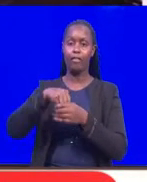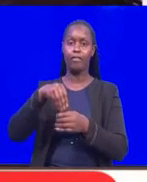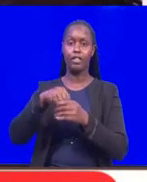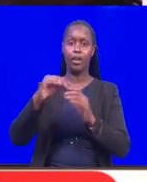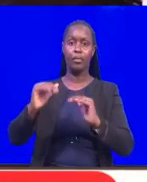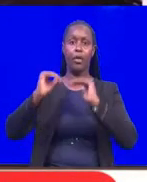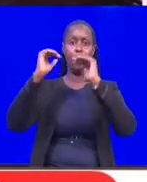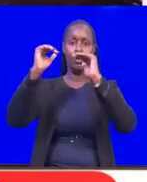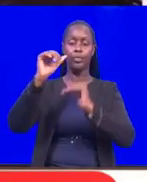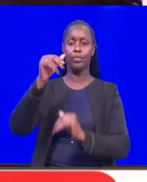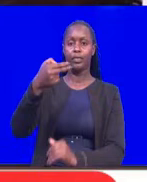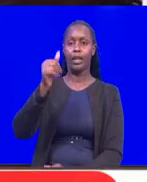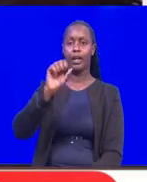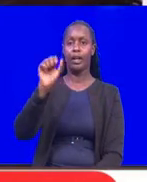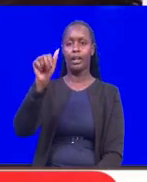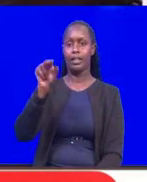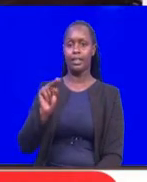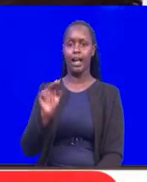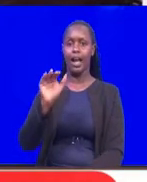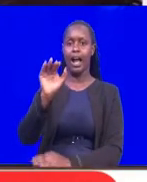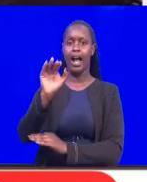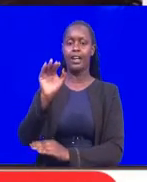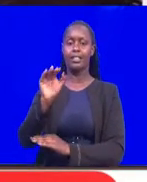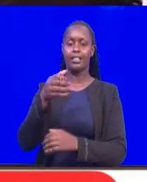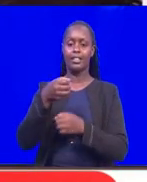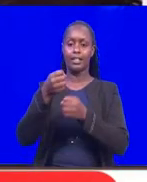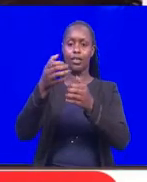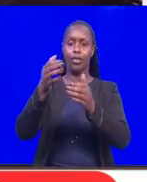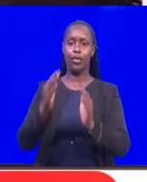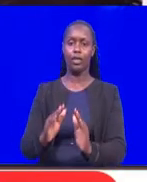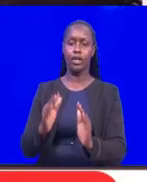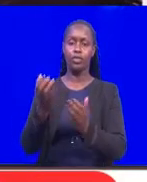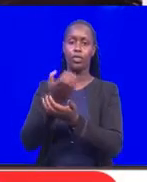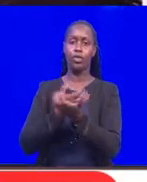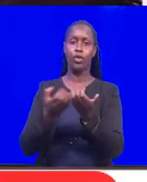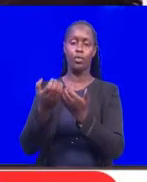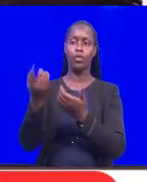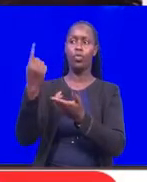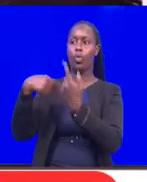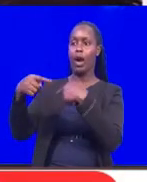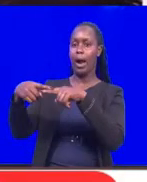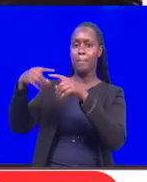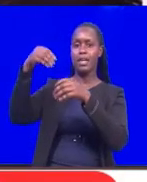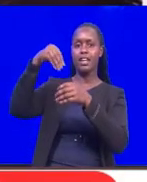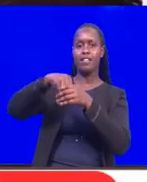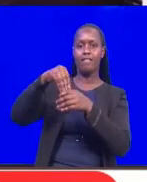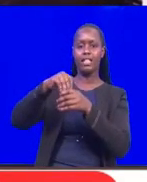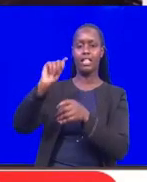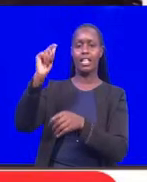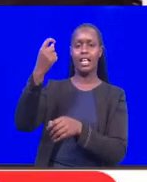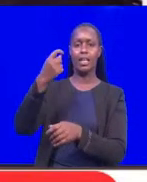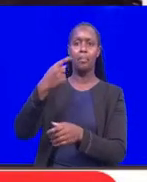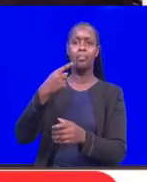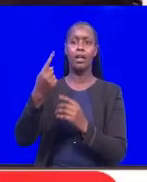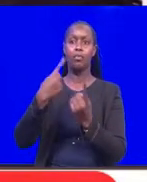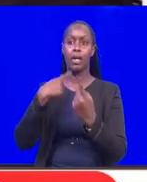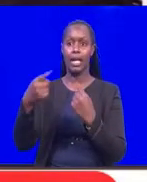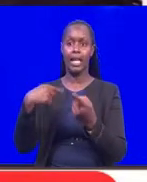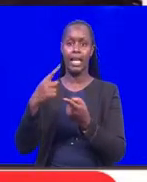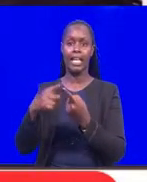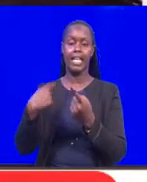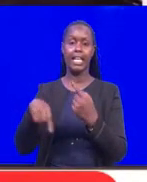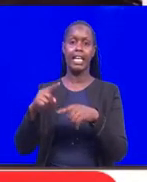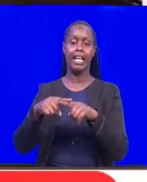Hassan, has urged stakeholders in the Ghana economic landscape to invest in Kenya. Speaking during the Kenya-Ghana Business Forum that was held in